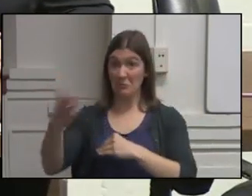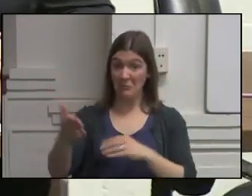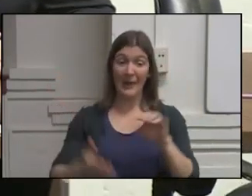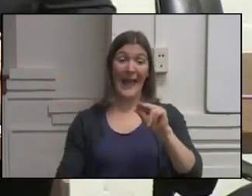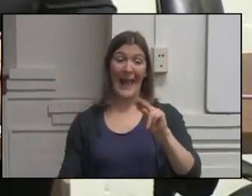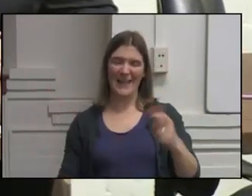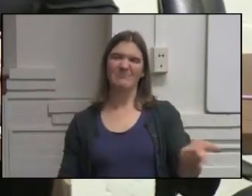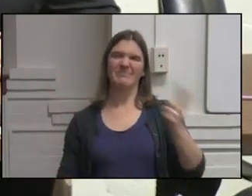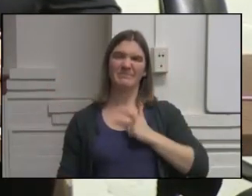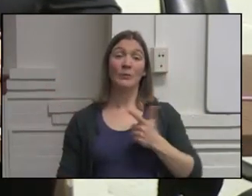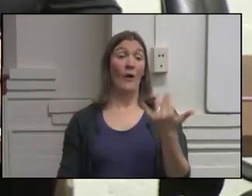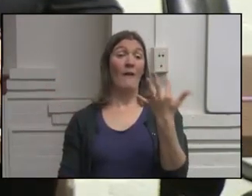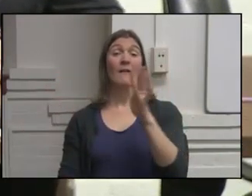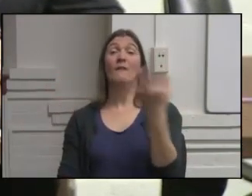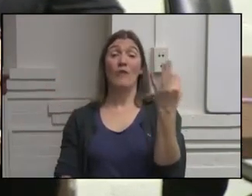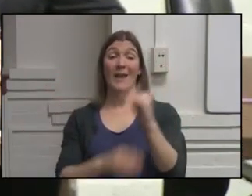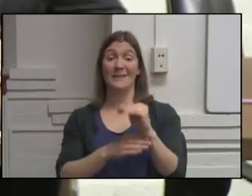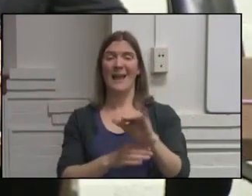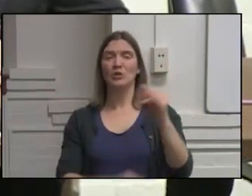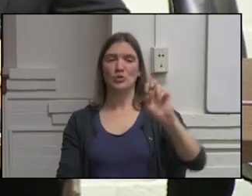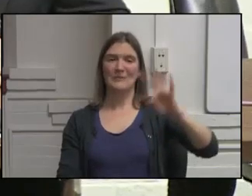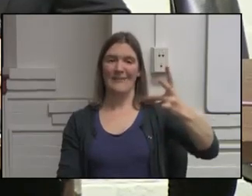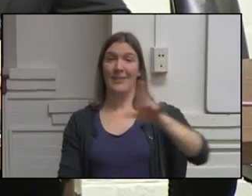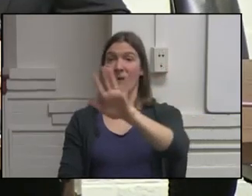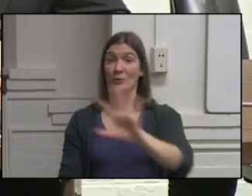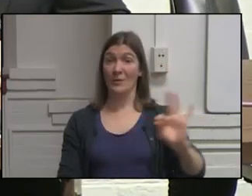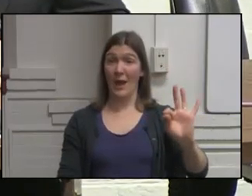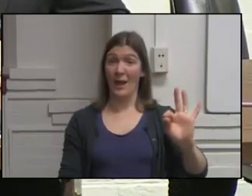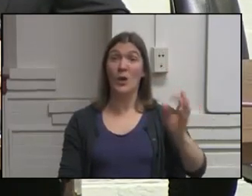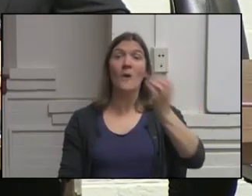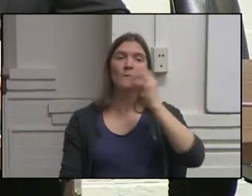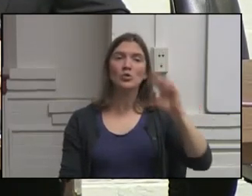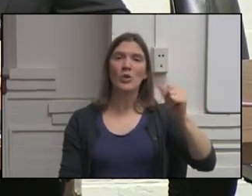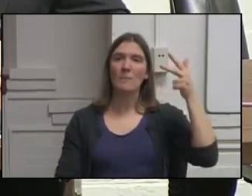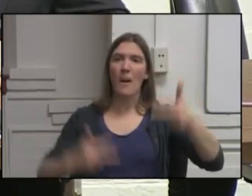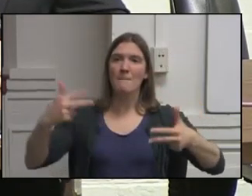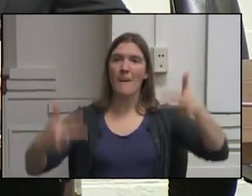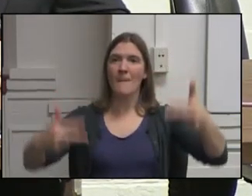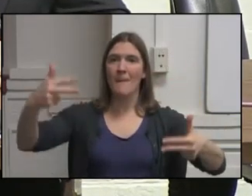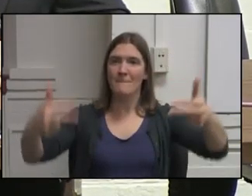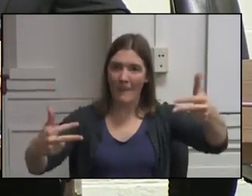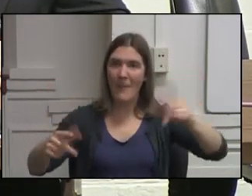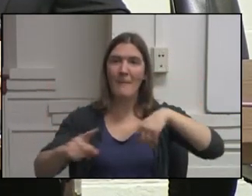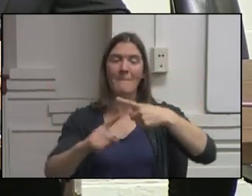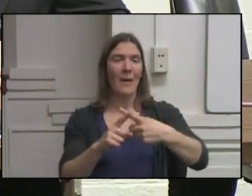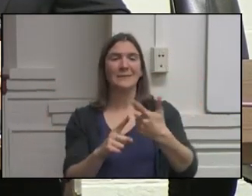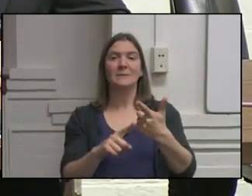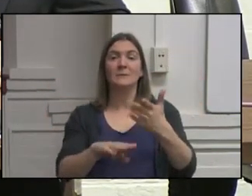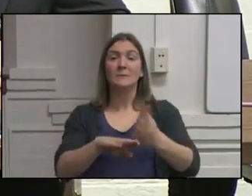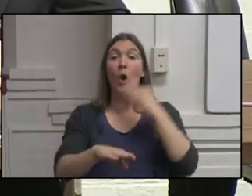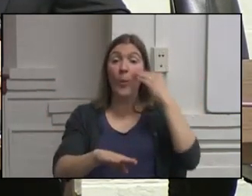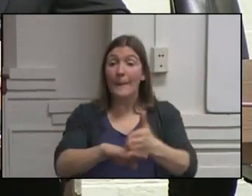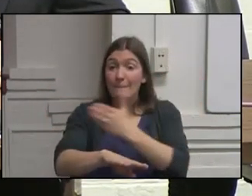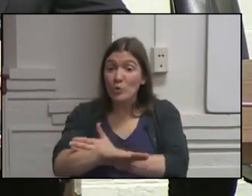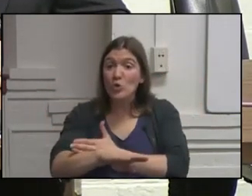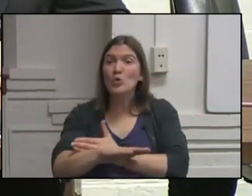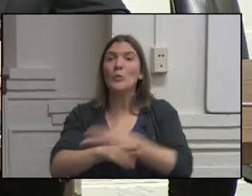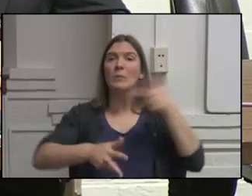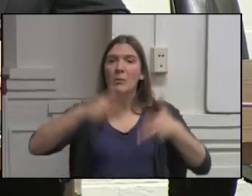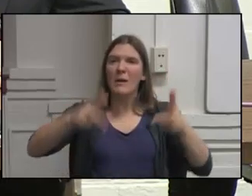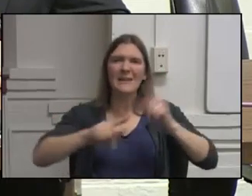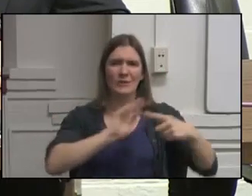Friday night from 5 to 9, we'll have vendors, food trucks, craft vendors, home improvement, the full gamut